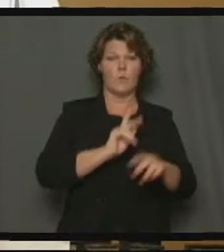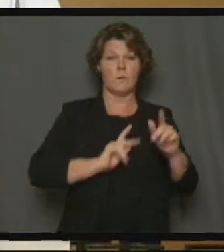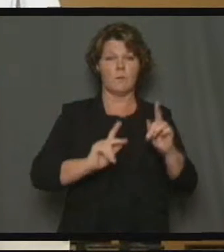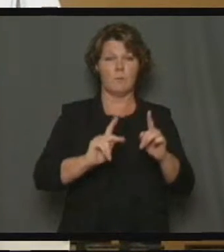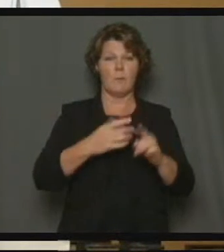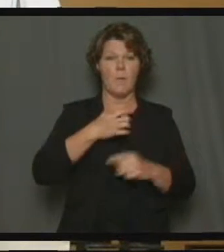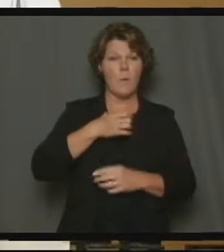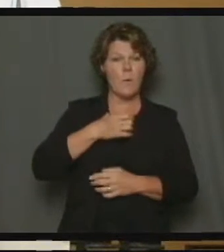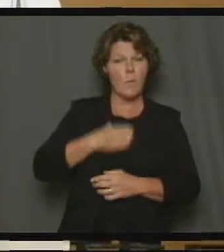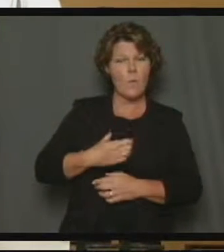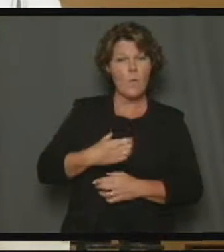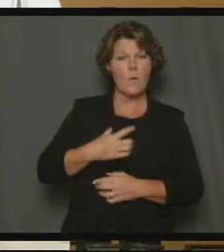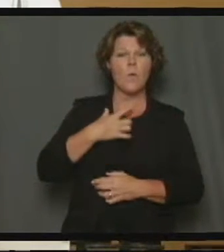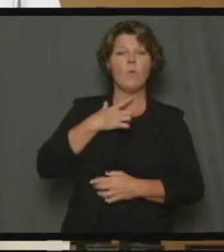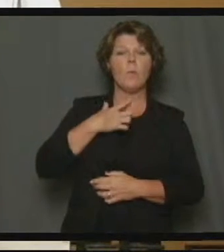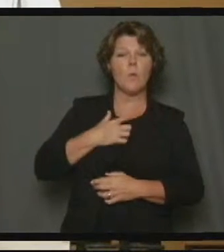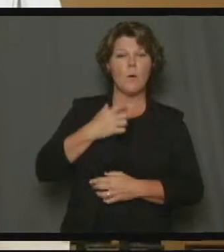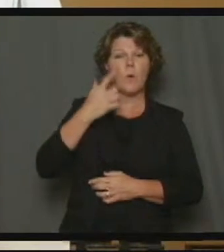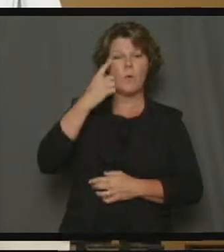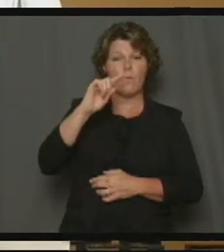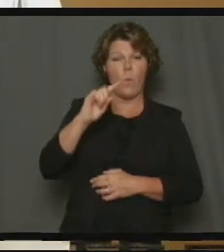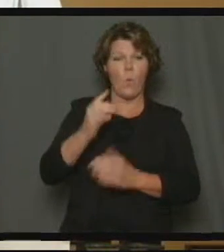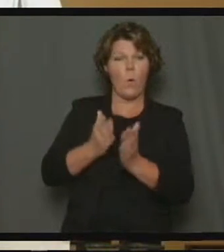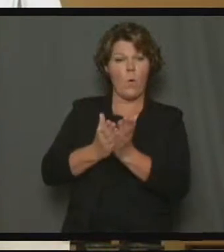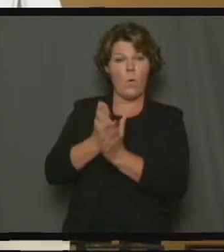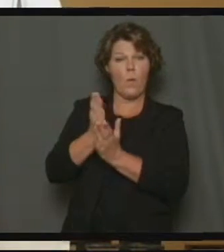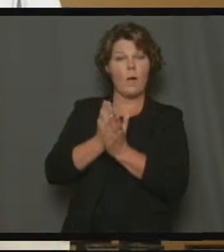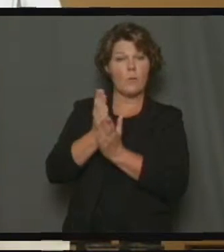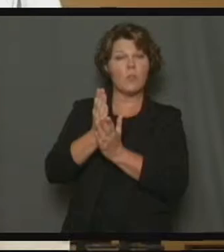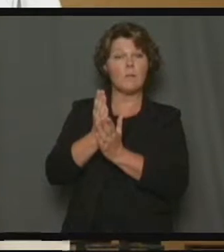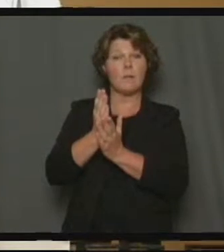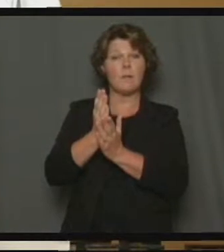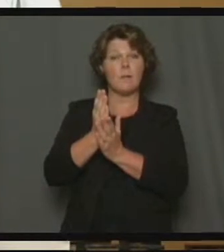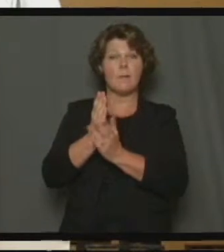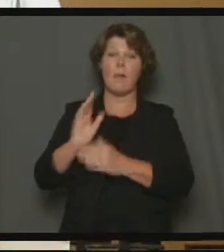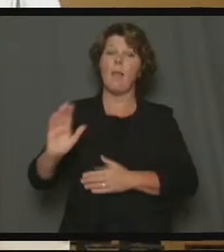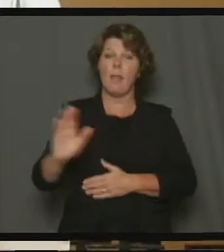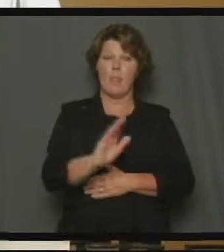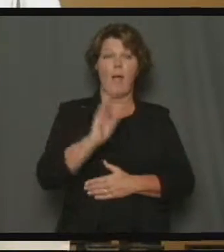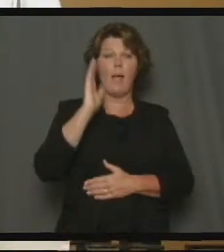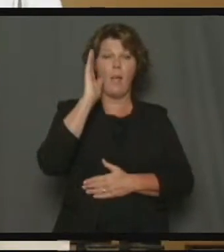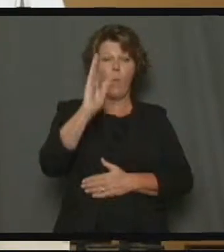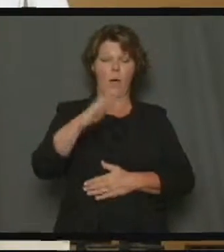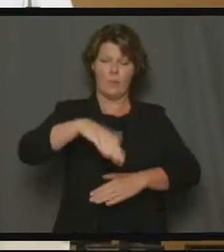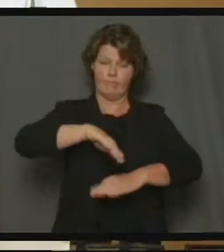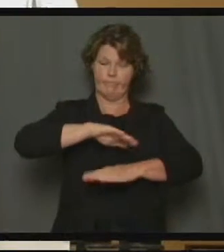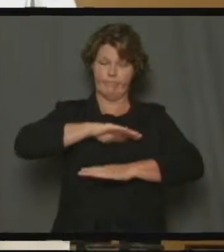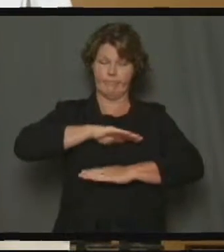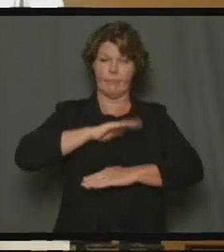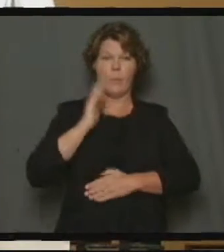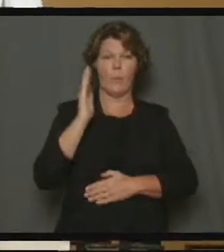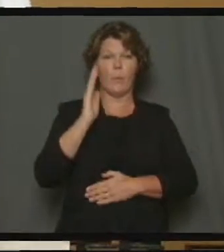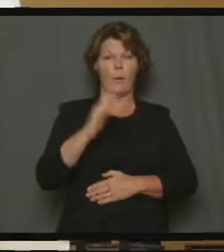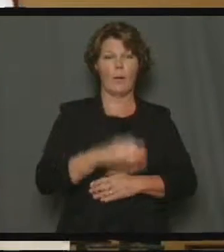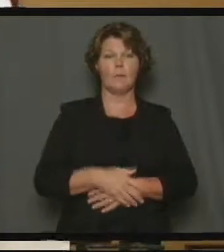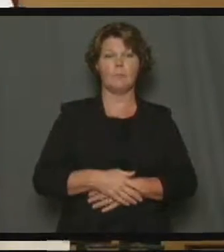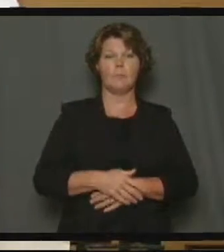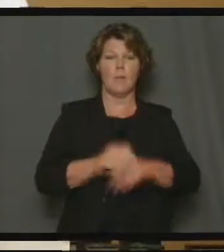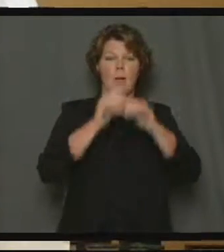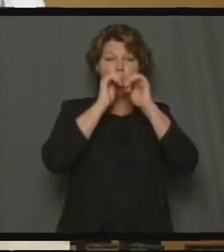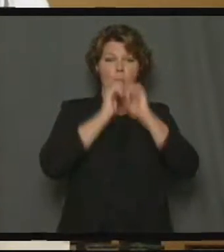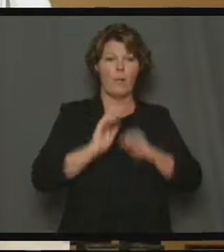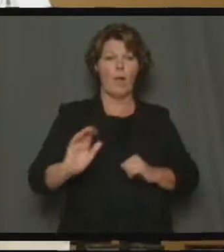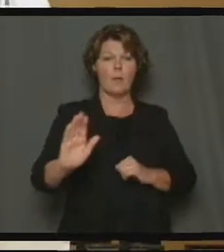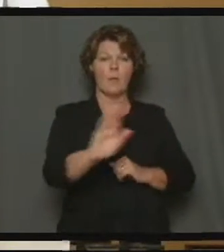who hunger and thirst for righteousness, for they shall be satisfied. Blessed are